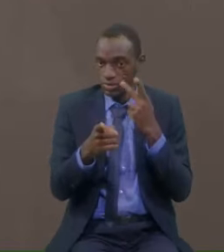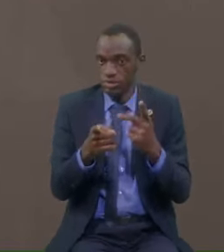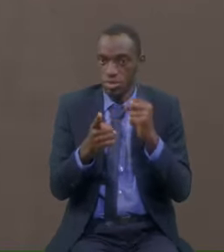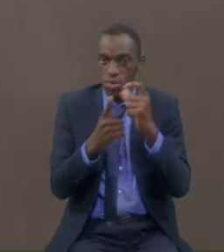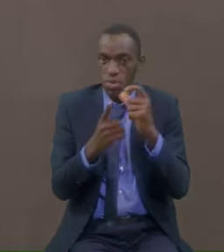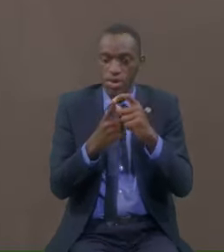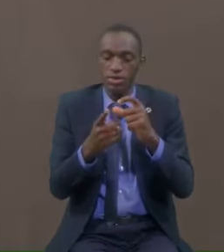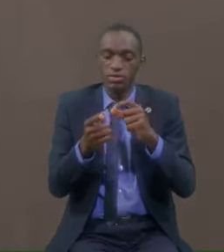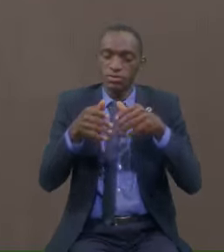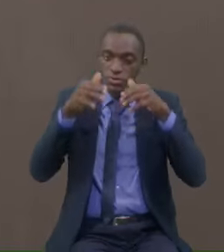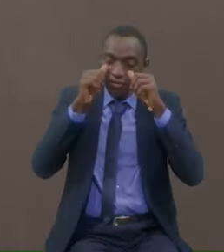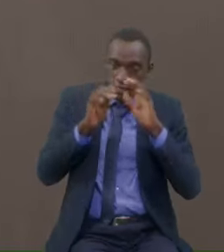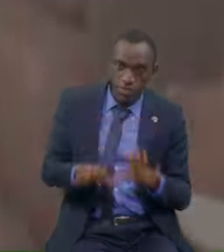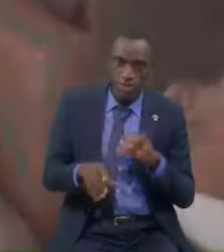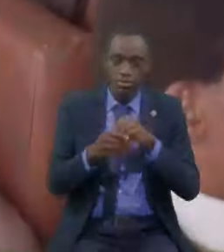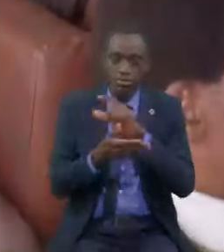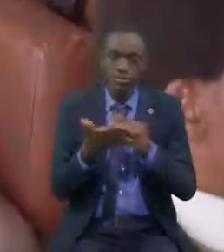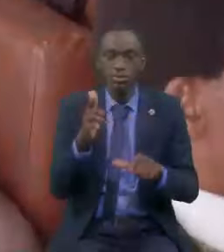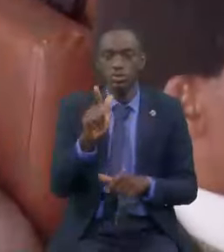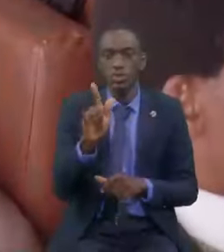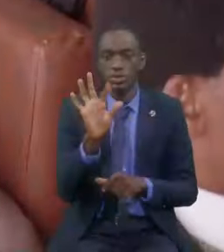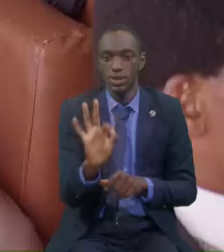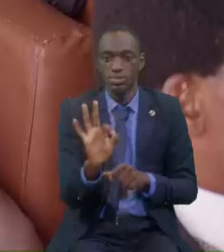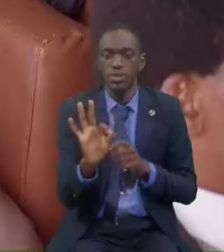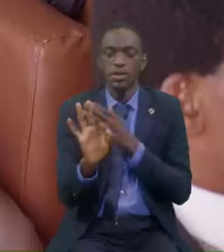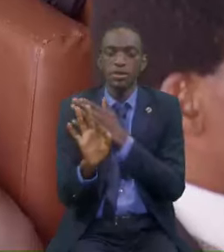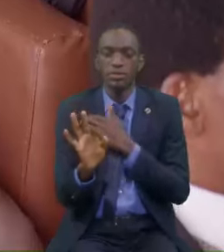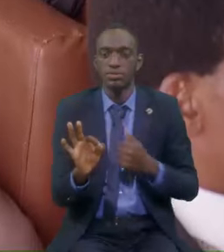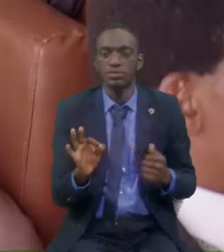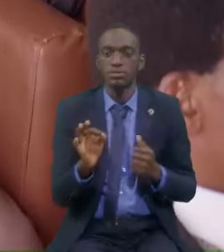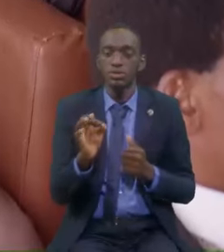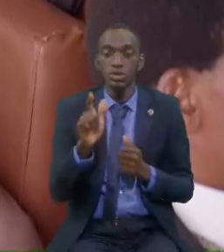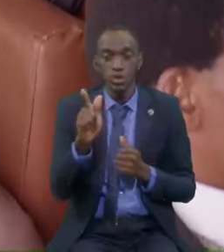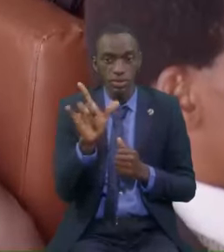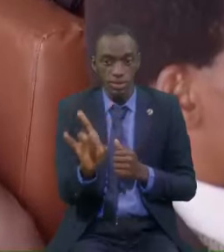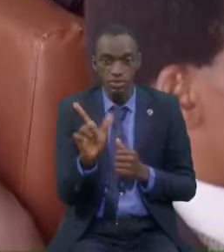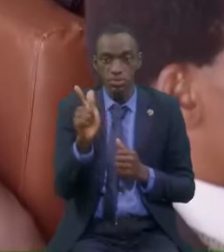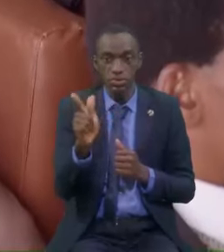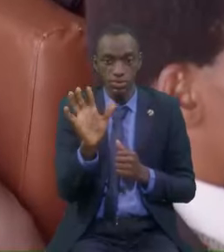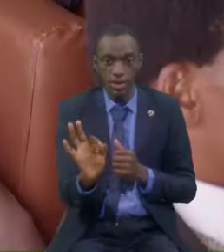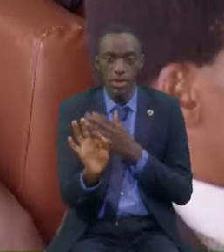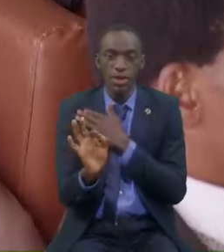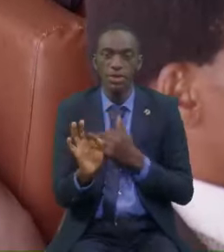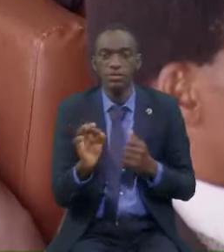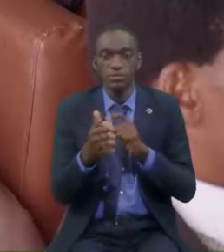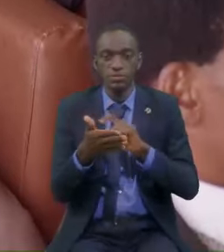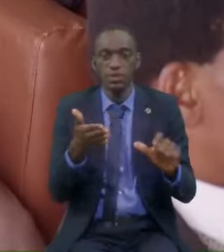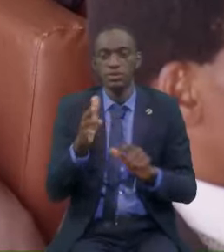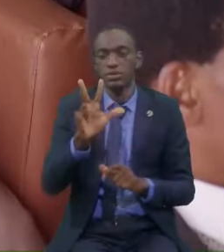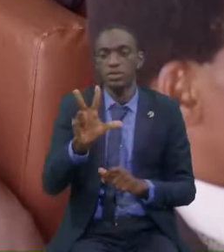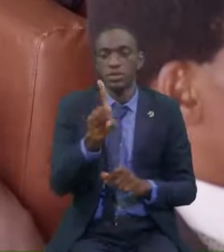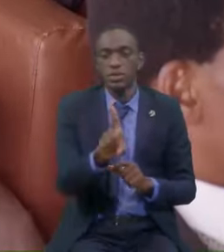in verse 29, now in verse 30, but now verse 31. In verse 31, it says,